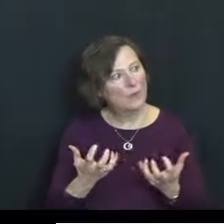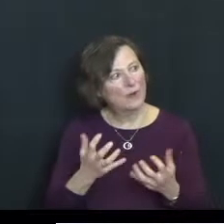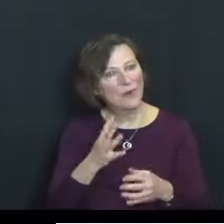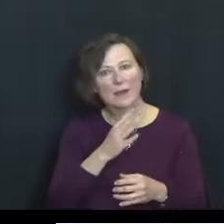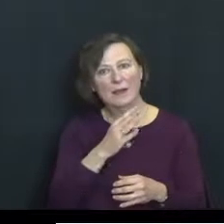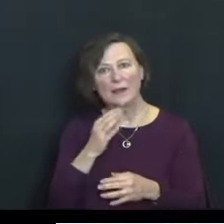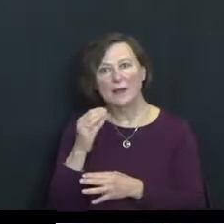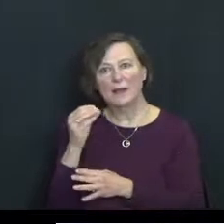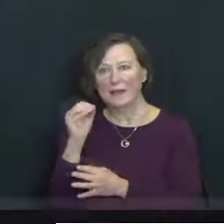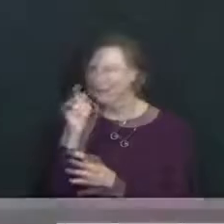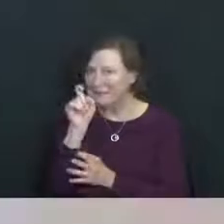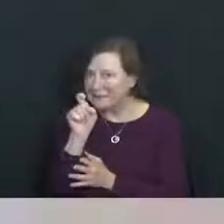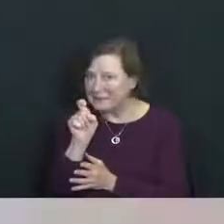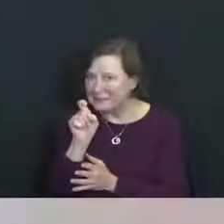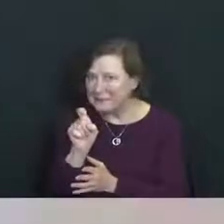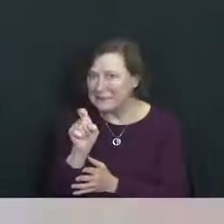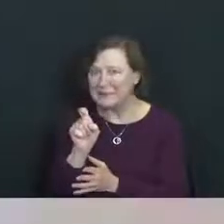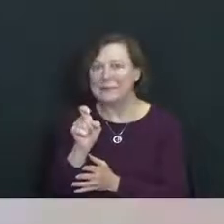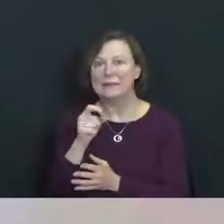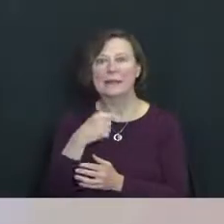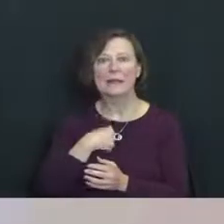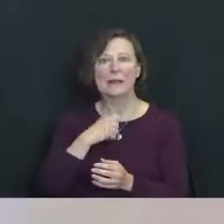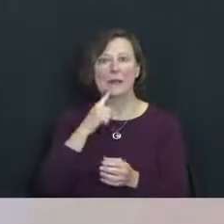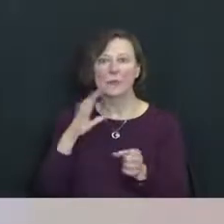and which I will completely enjoy eating